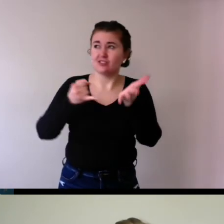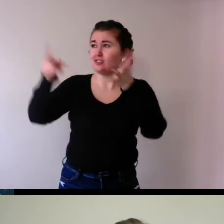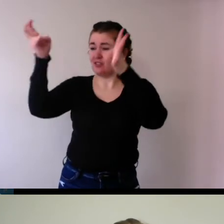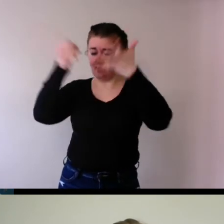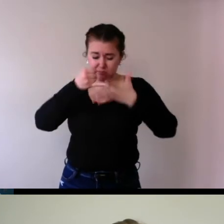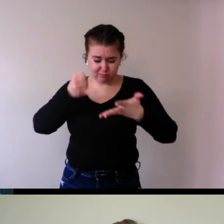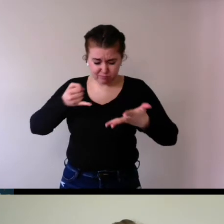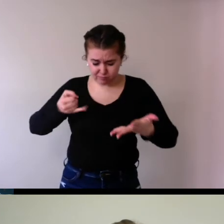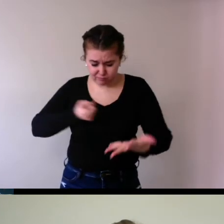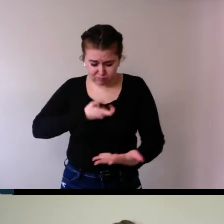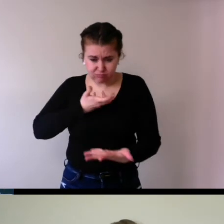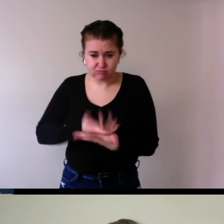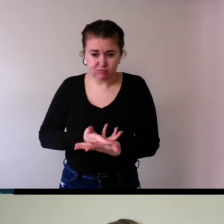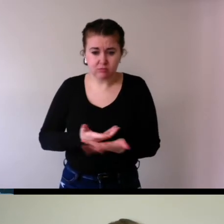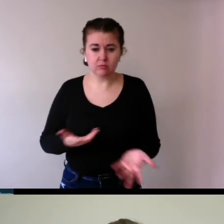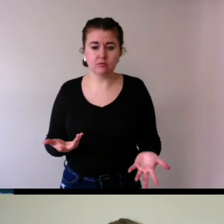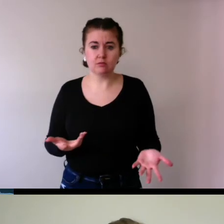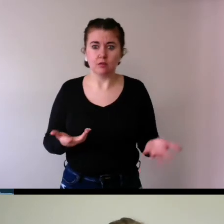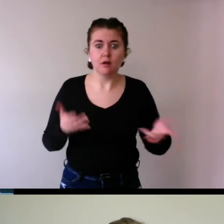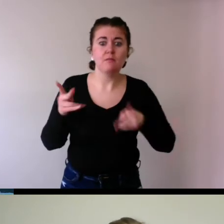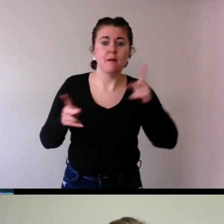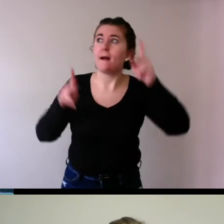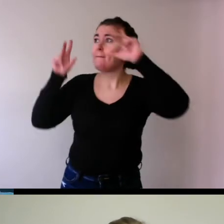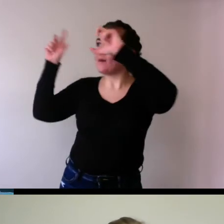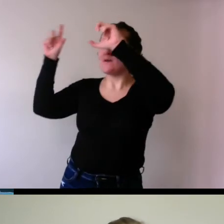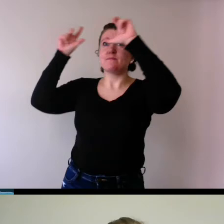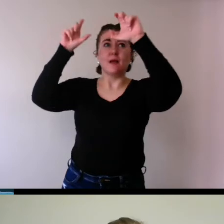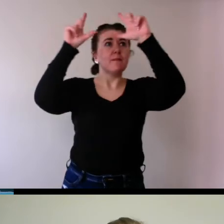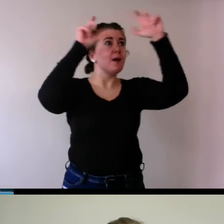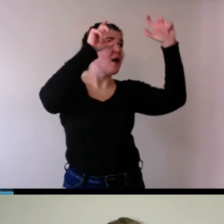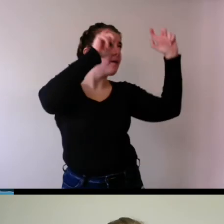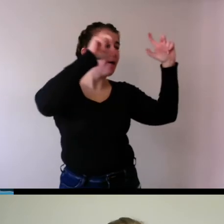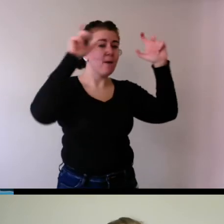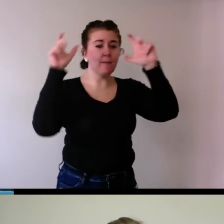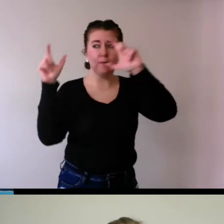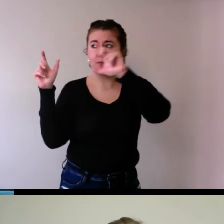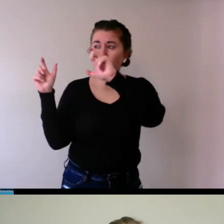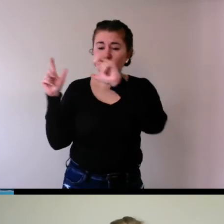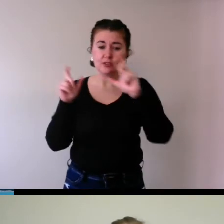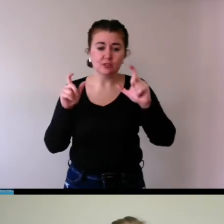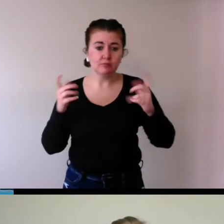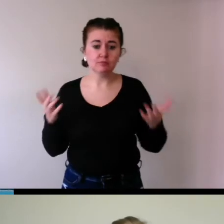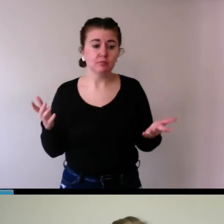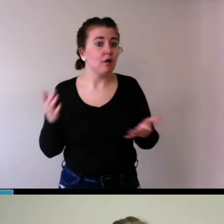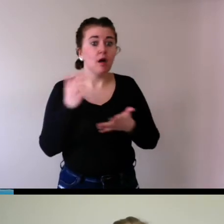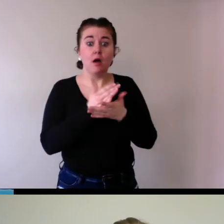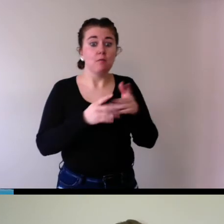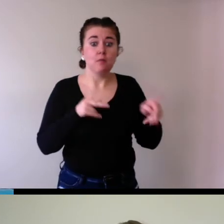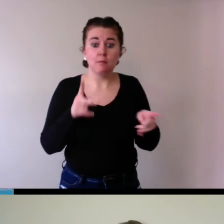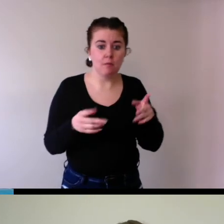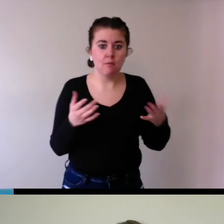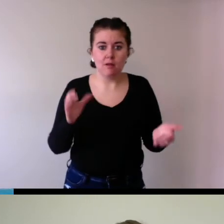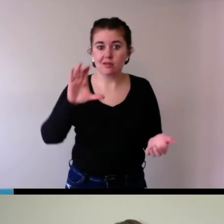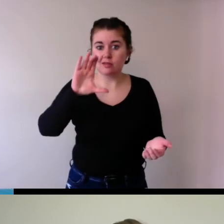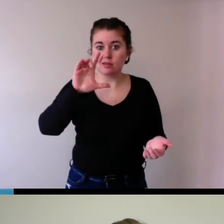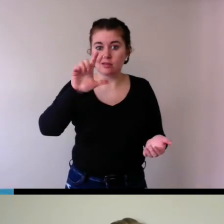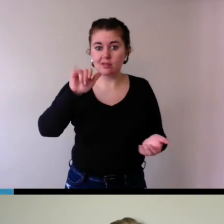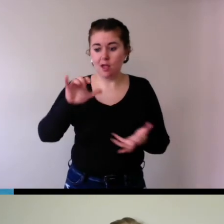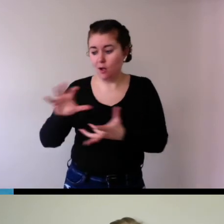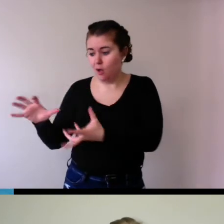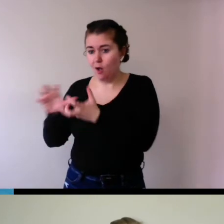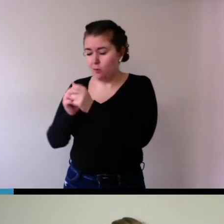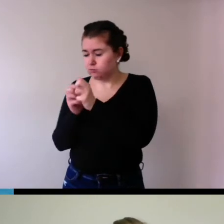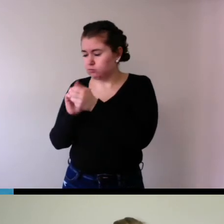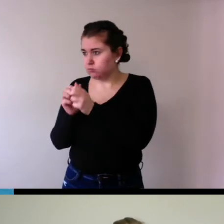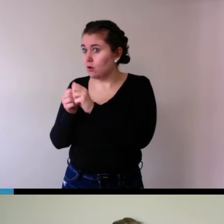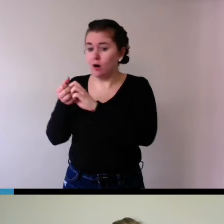You can take pictures of the sky when you're an artist. You can use clay to